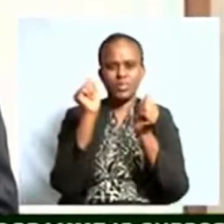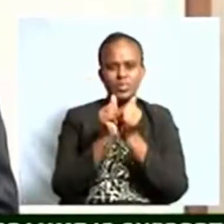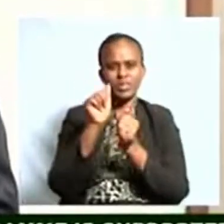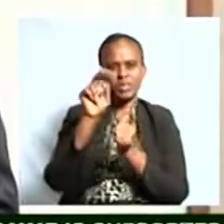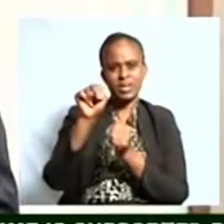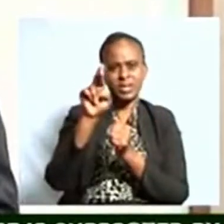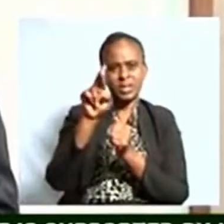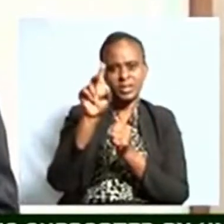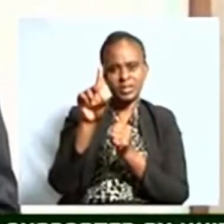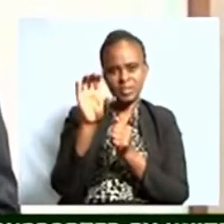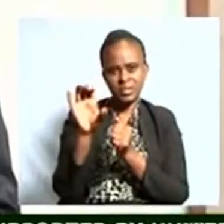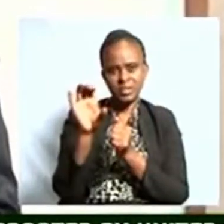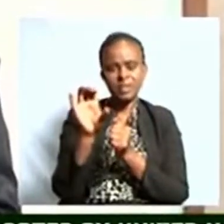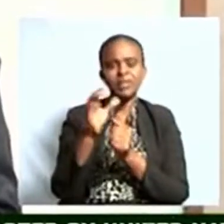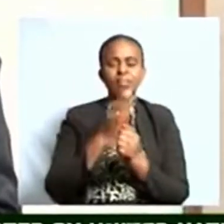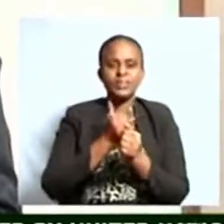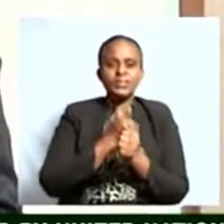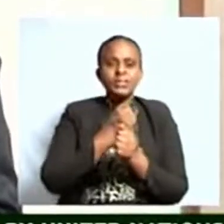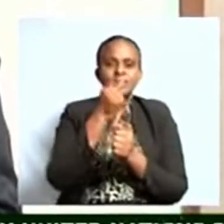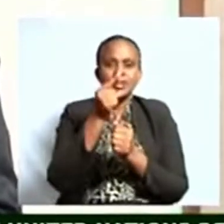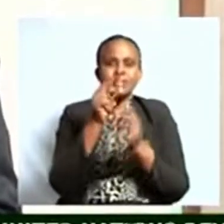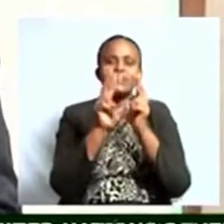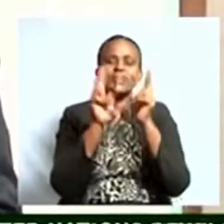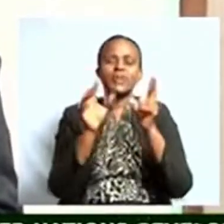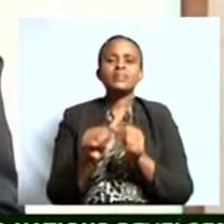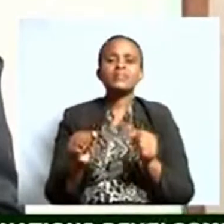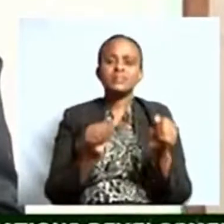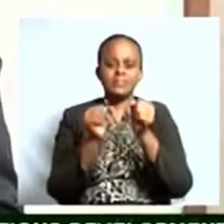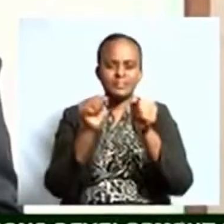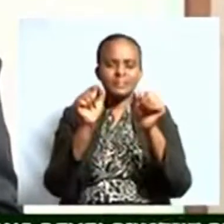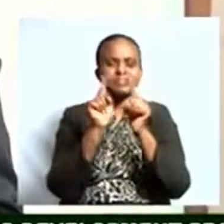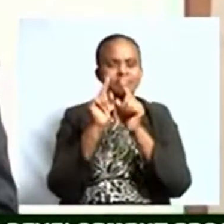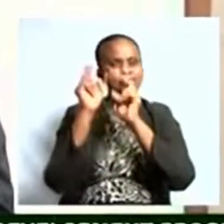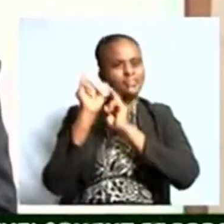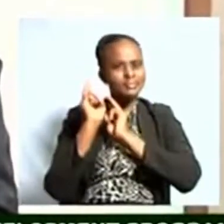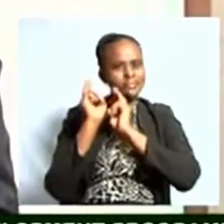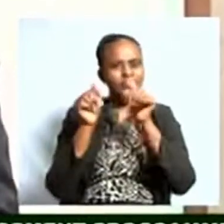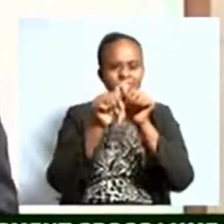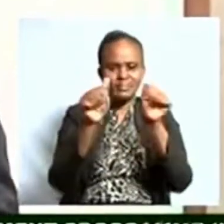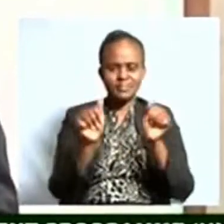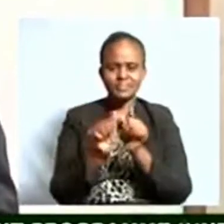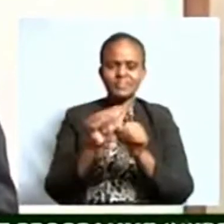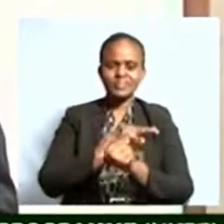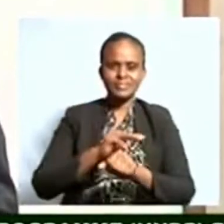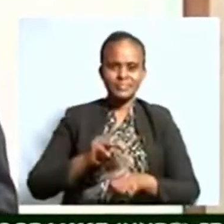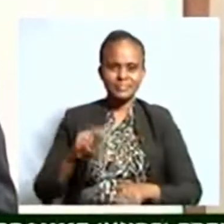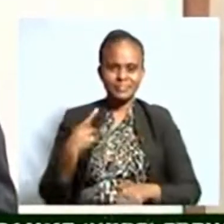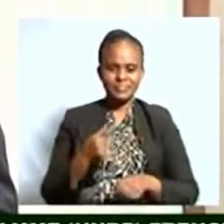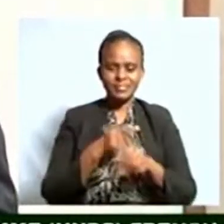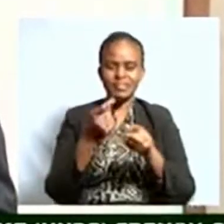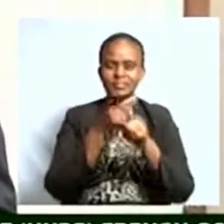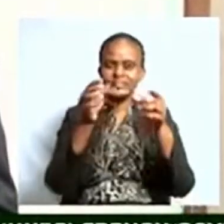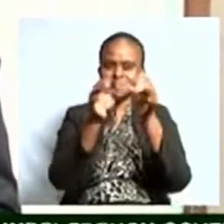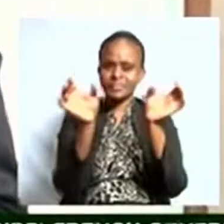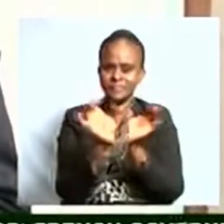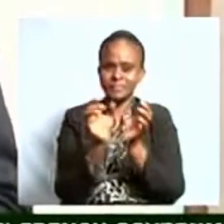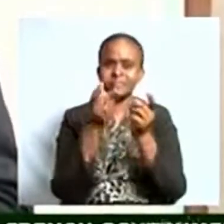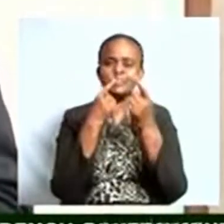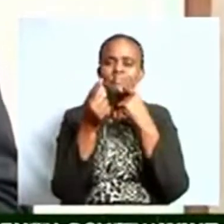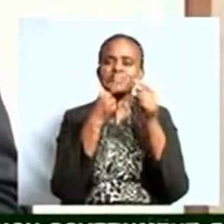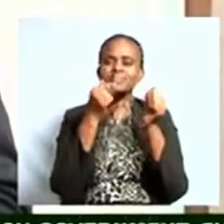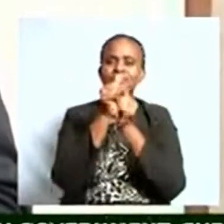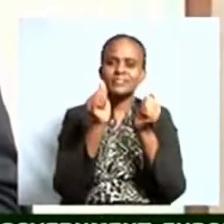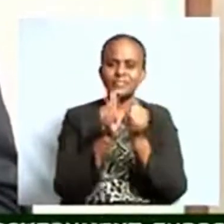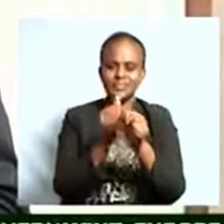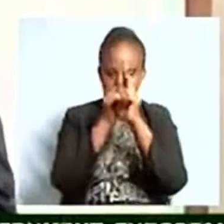NRDC. I did say that is very strategic, and I play host to the area member of Parliament from that constituency. We're talking about